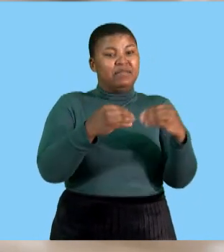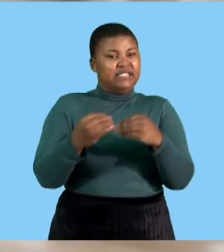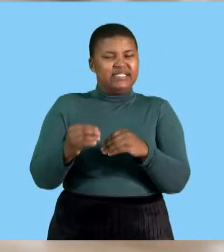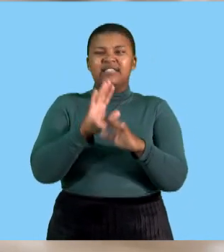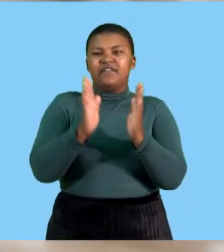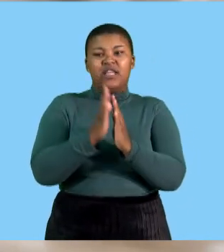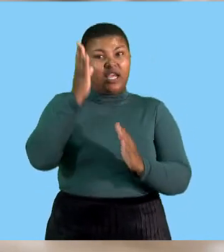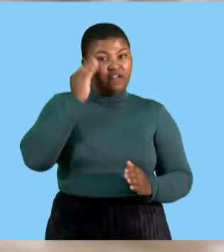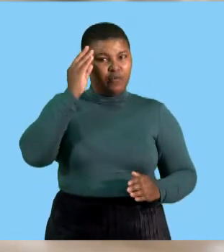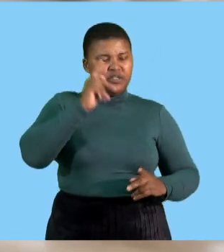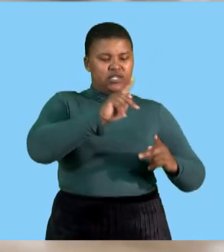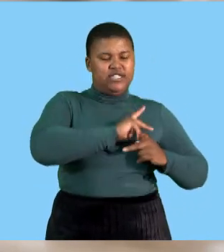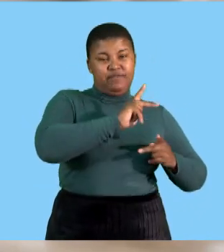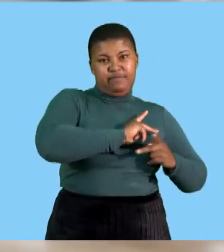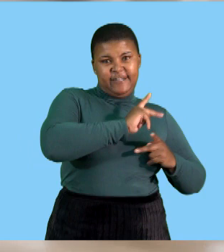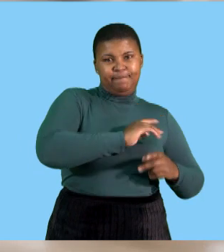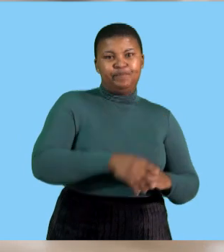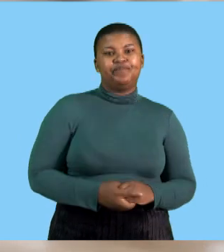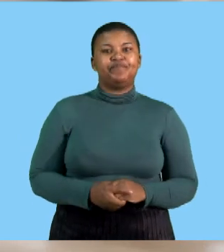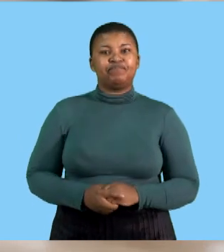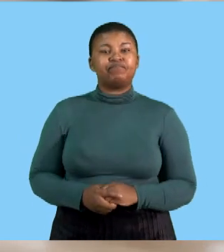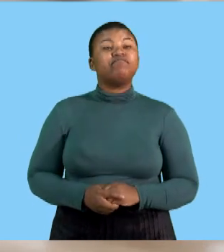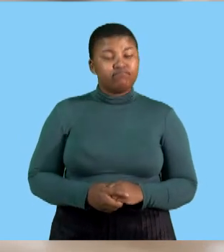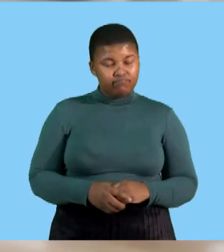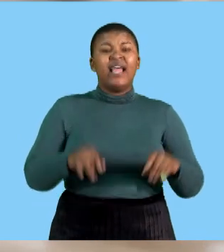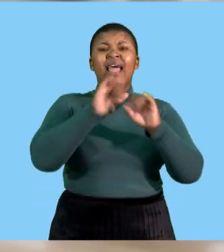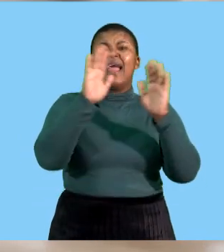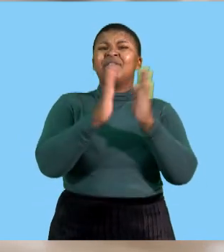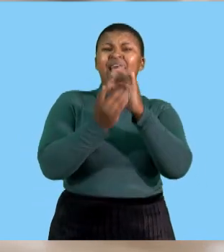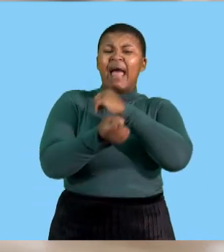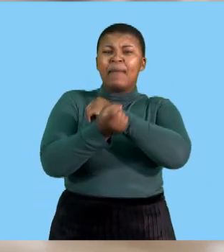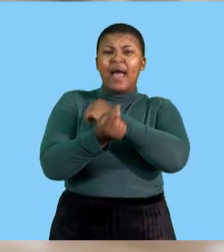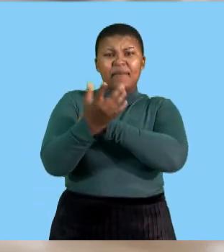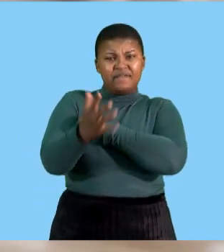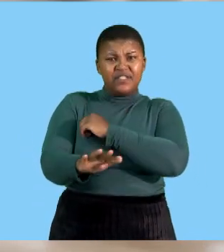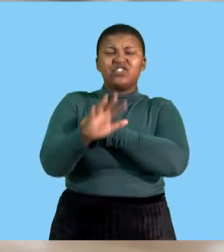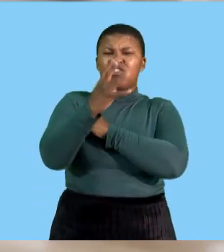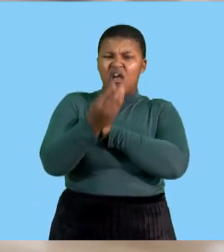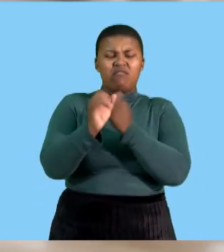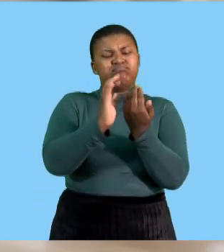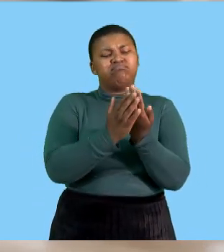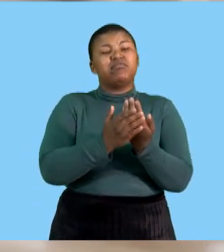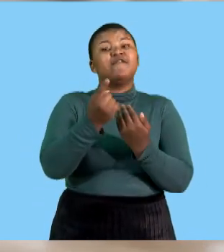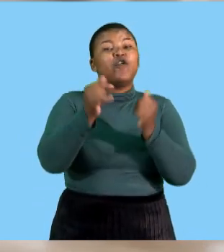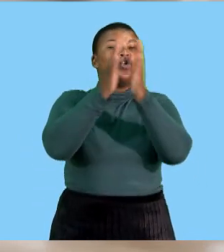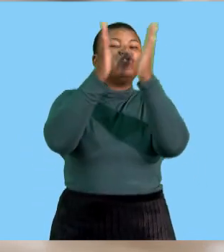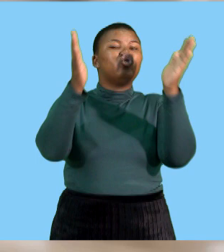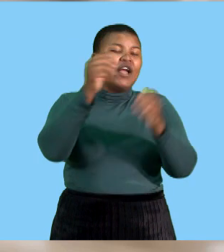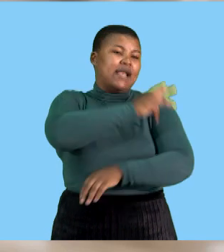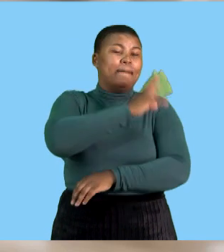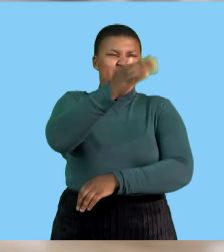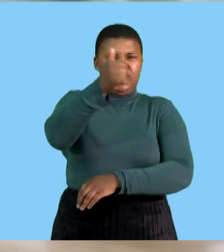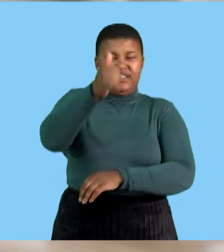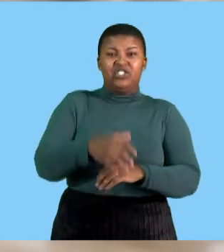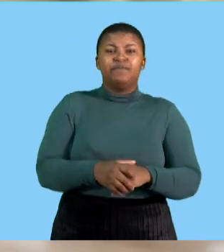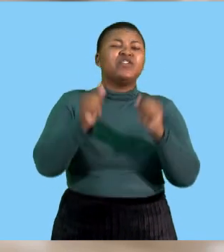the business. So of all of this that happened, they have a record on file for general management. And what is